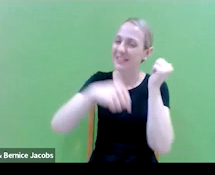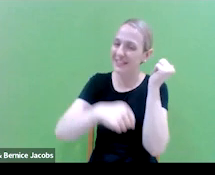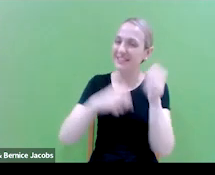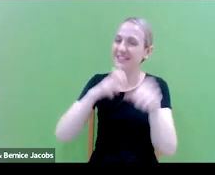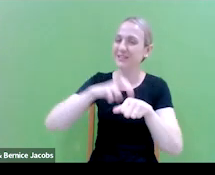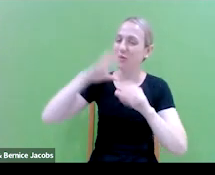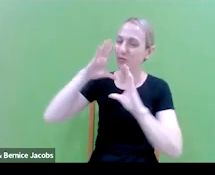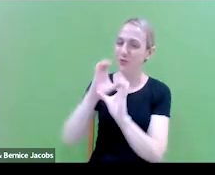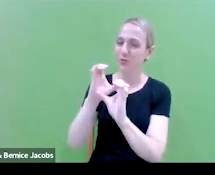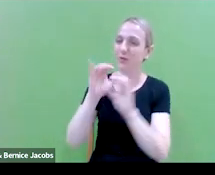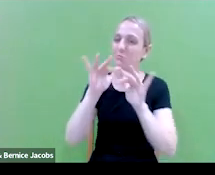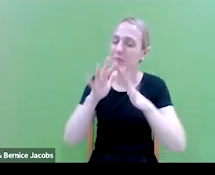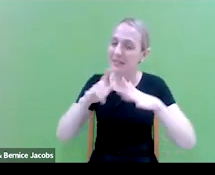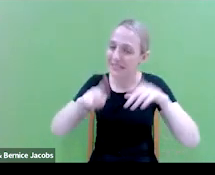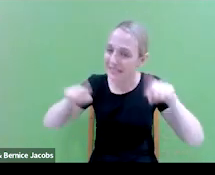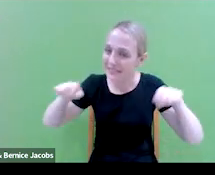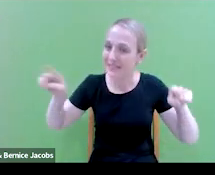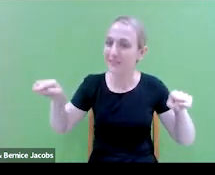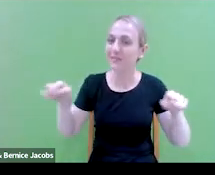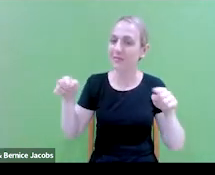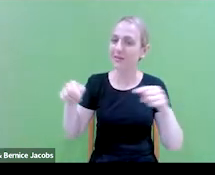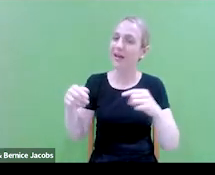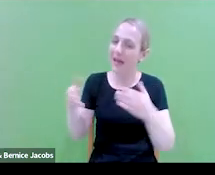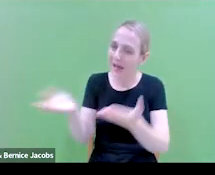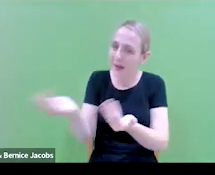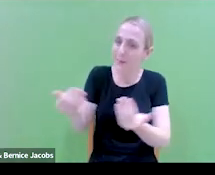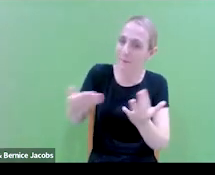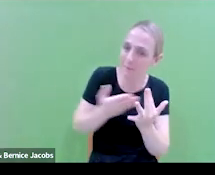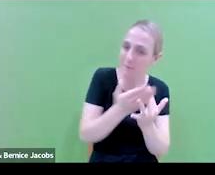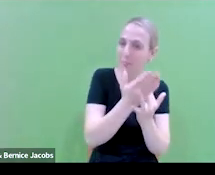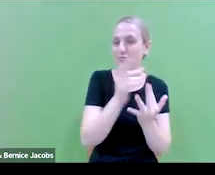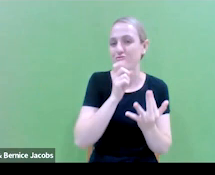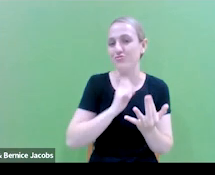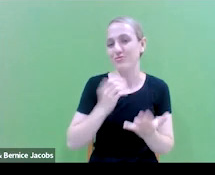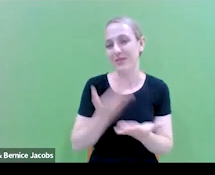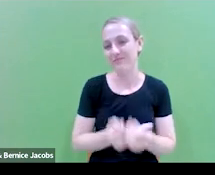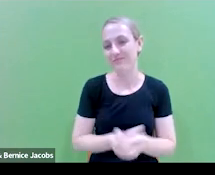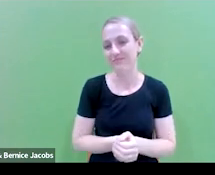function for different users to use the same equipment, facilities, or services.